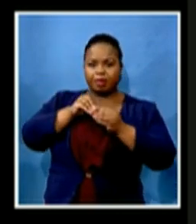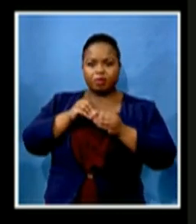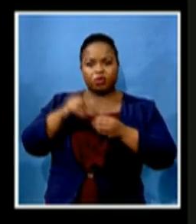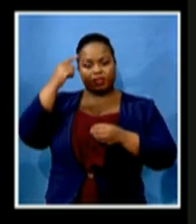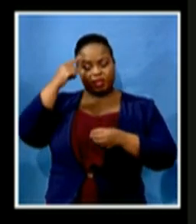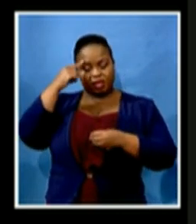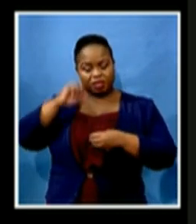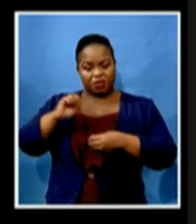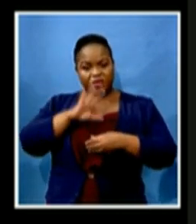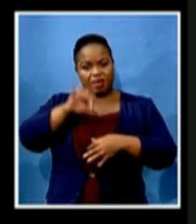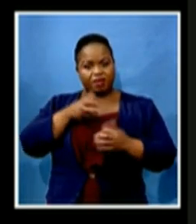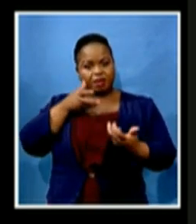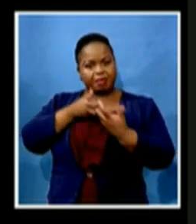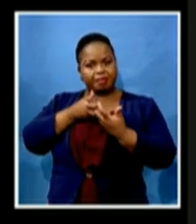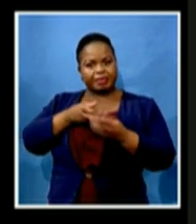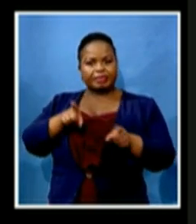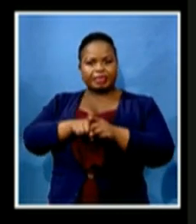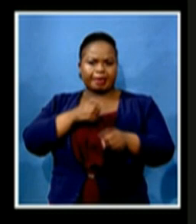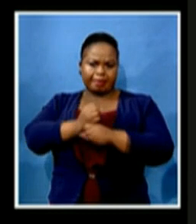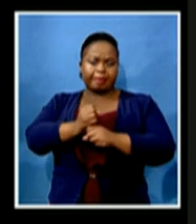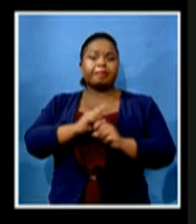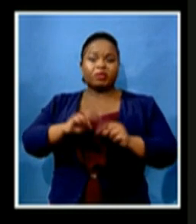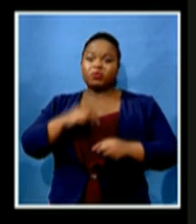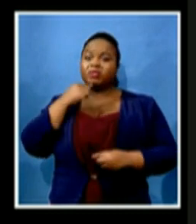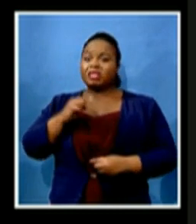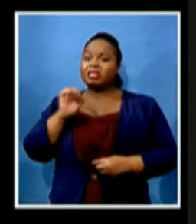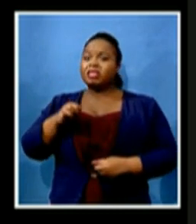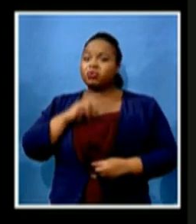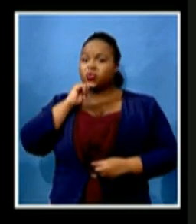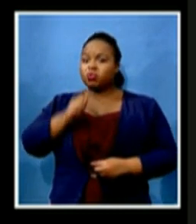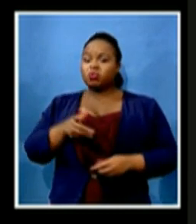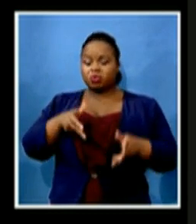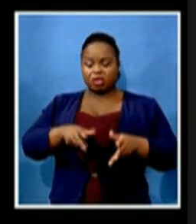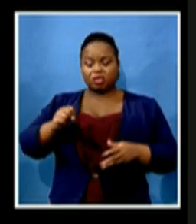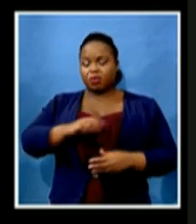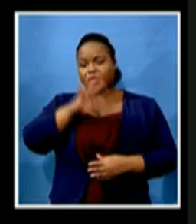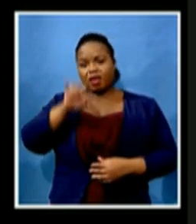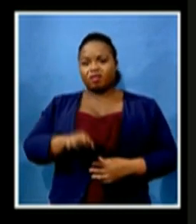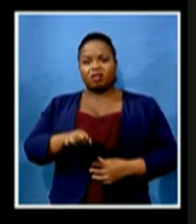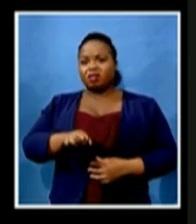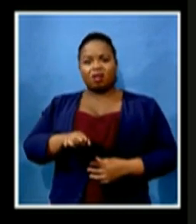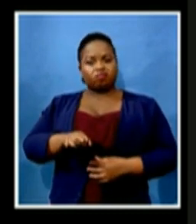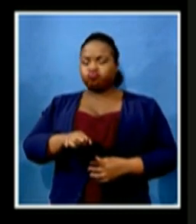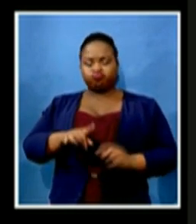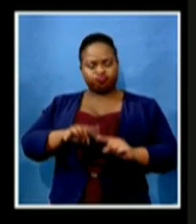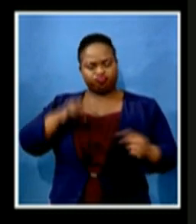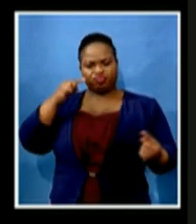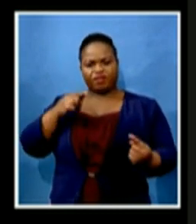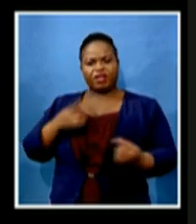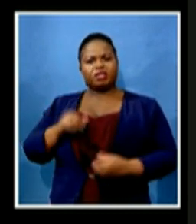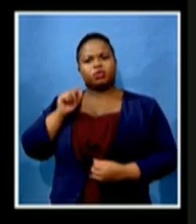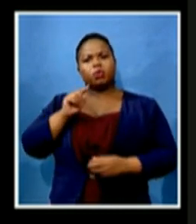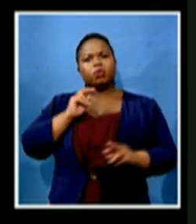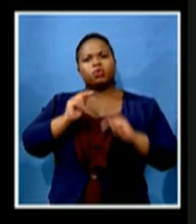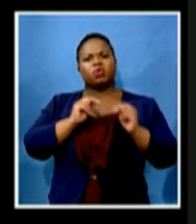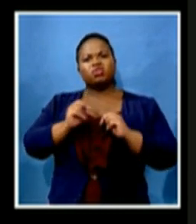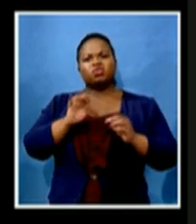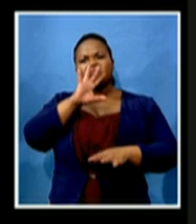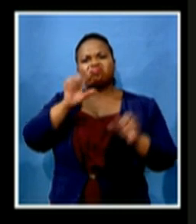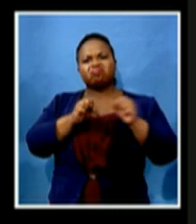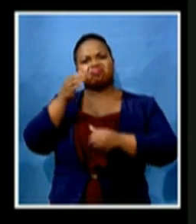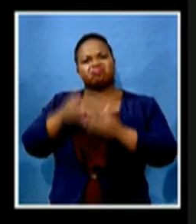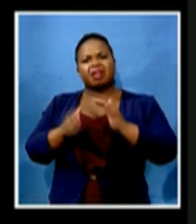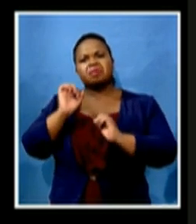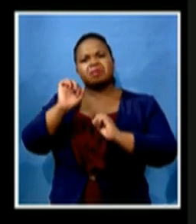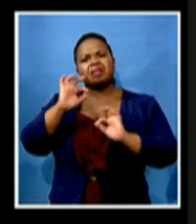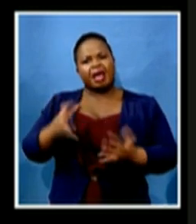that we have not been getting those similar results. So then how do you negotiate your conclusions there? And then as an extension, you use Italy